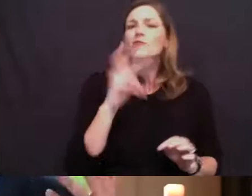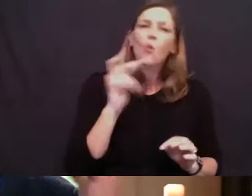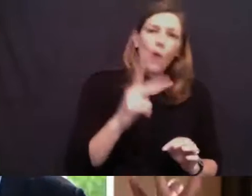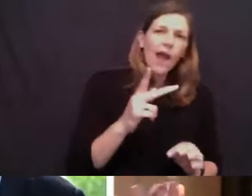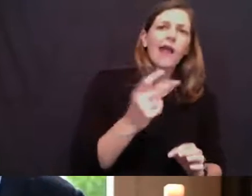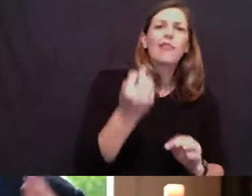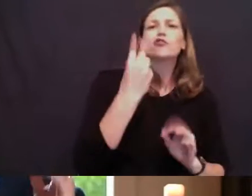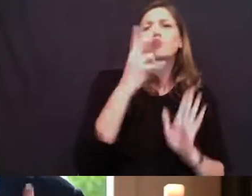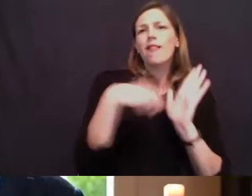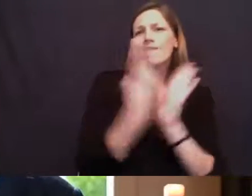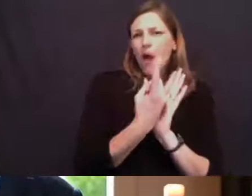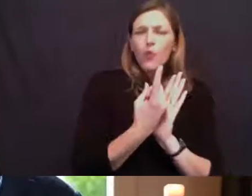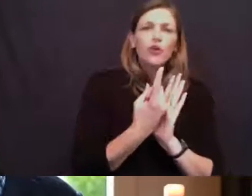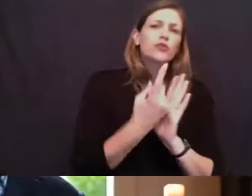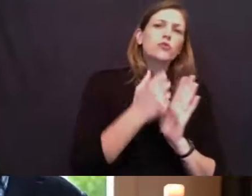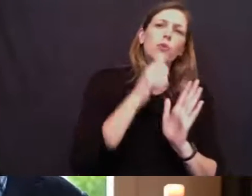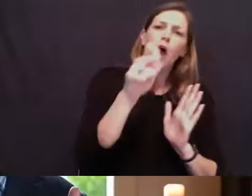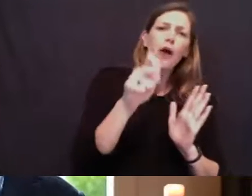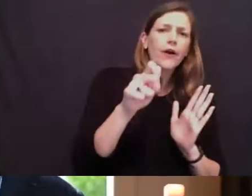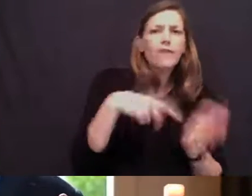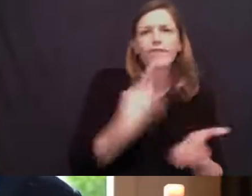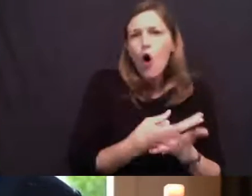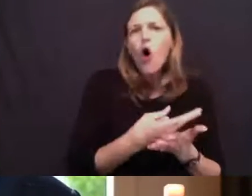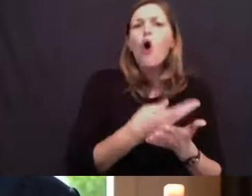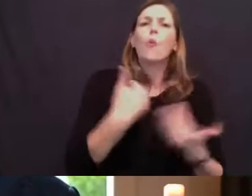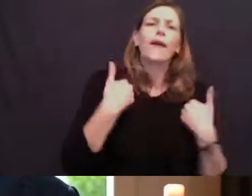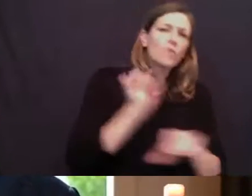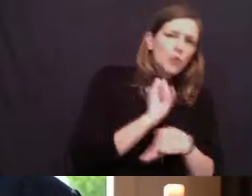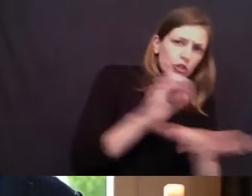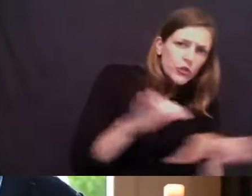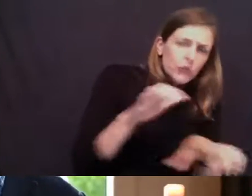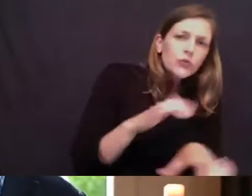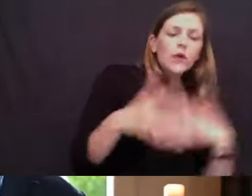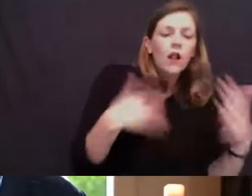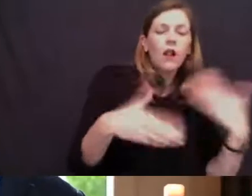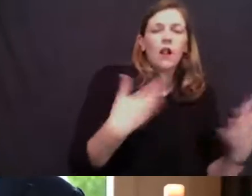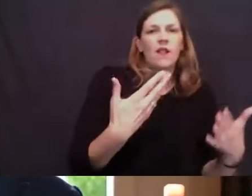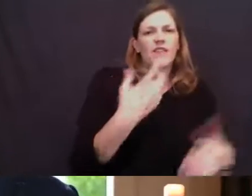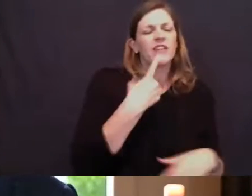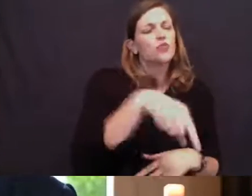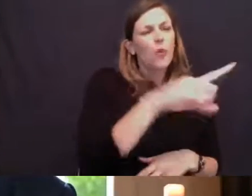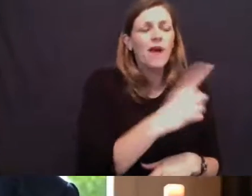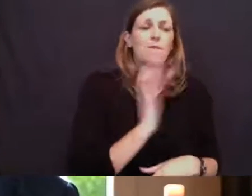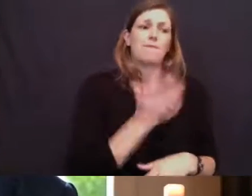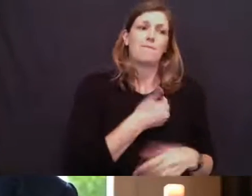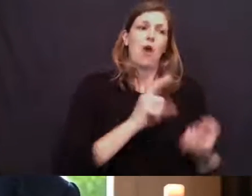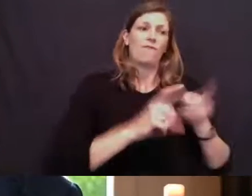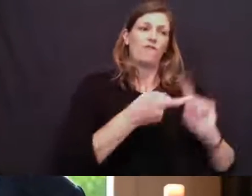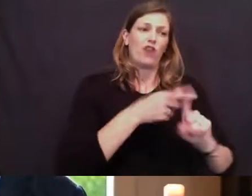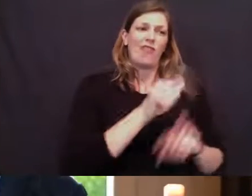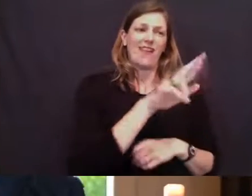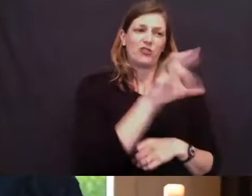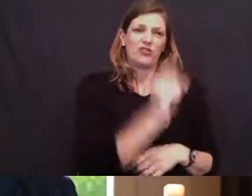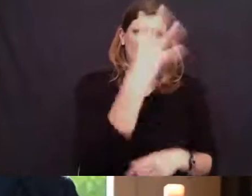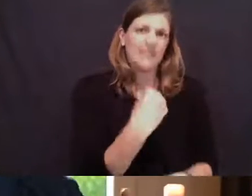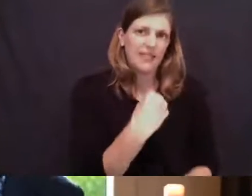12 hours in a day. We're not going to stumble. We got work to do while it's still day. And then after a while, he said to him, he's like, listen, our friend Lazarus is asleep. And all of a